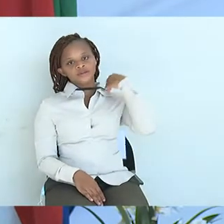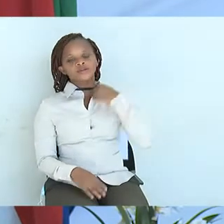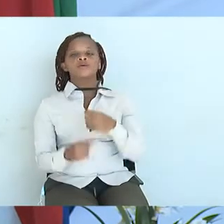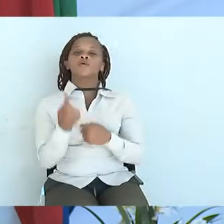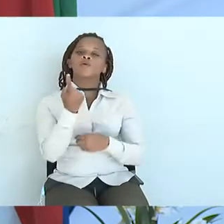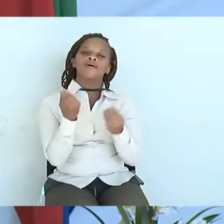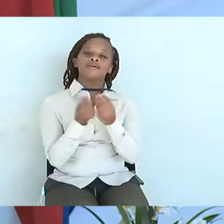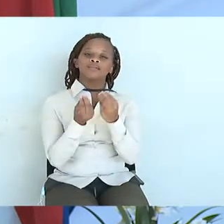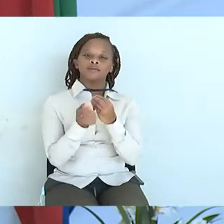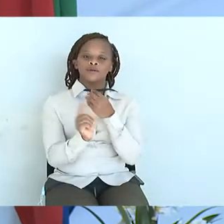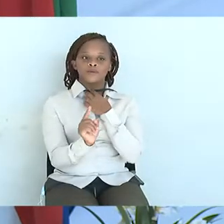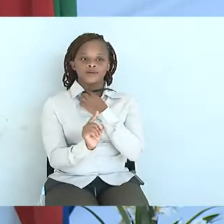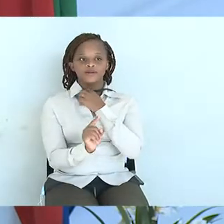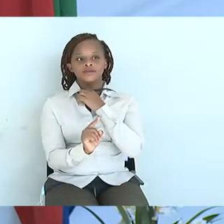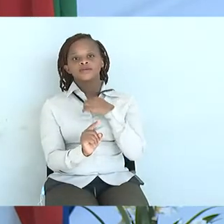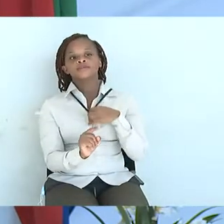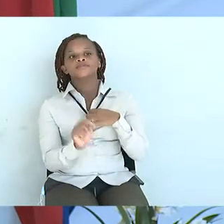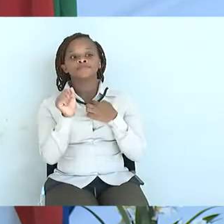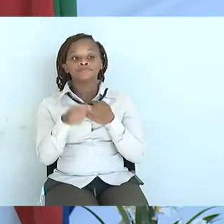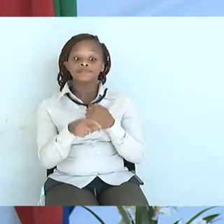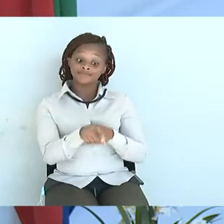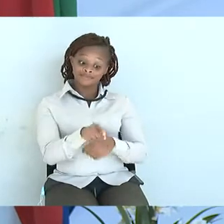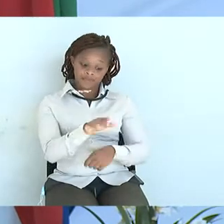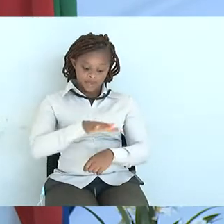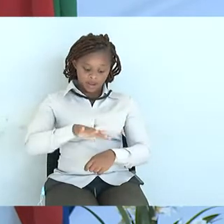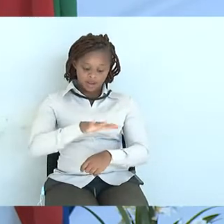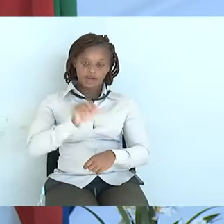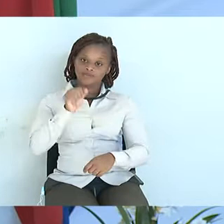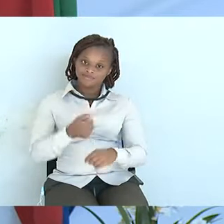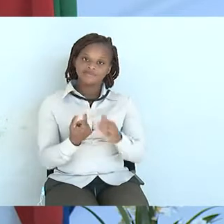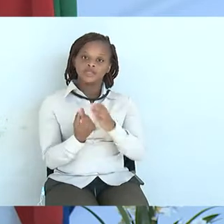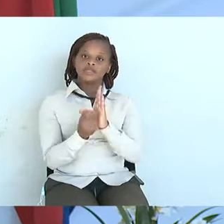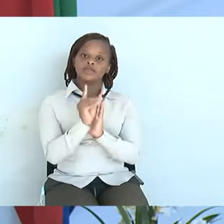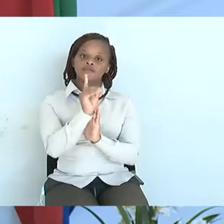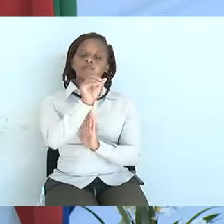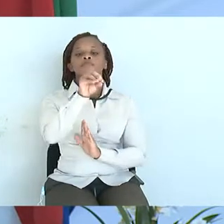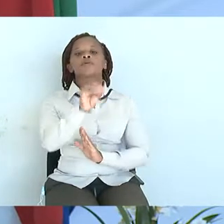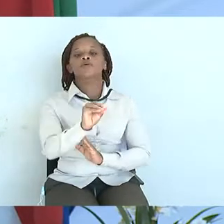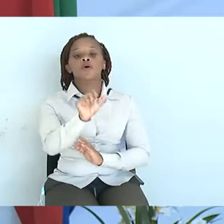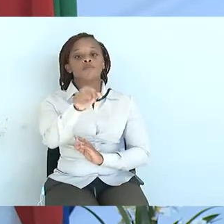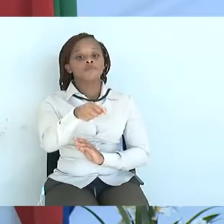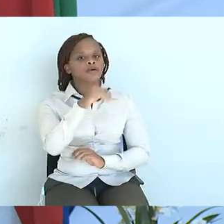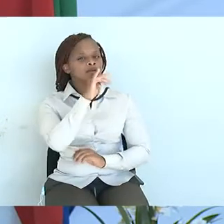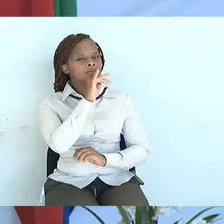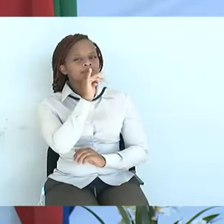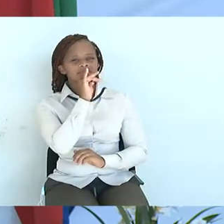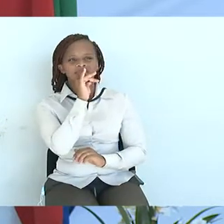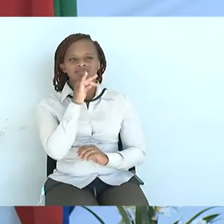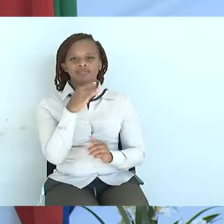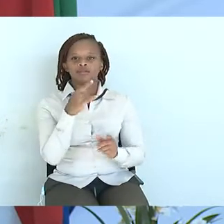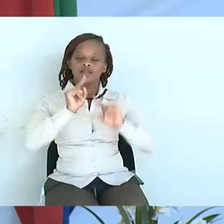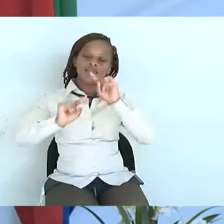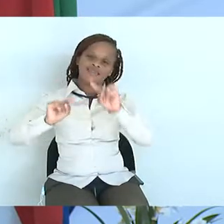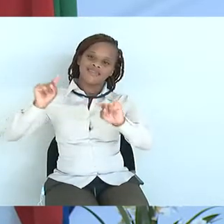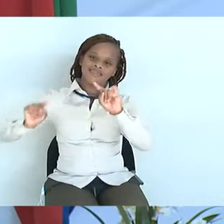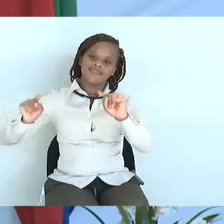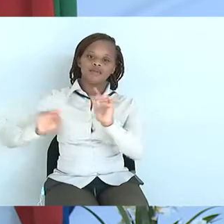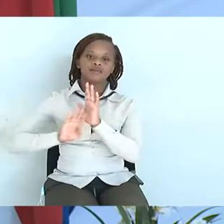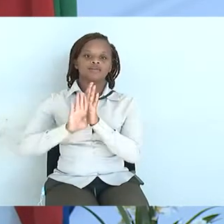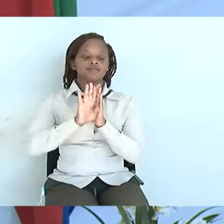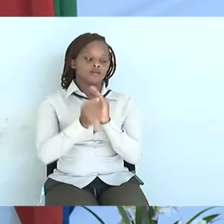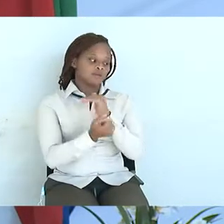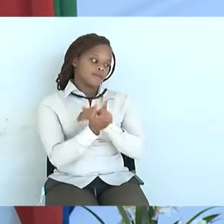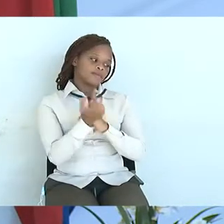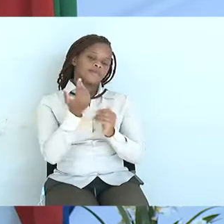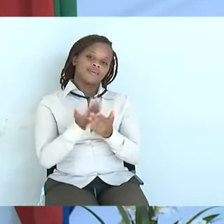multinodal development. It's not just a development that is going to be in one area, that's